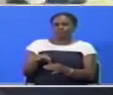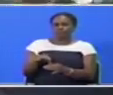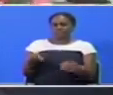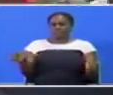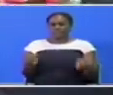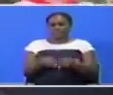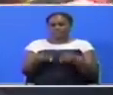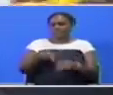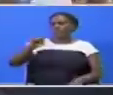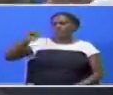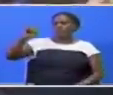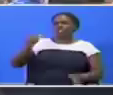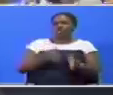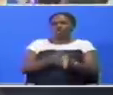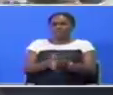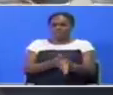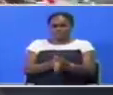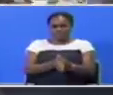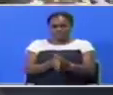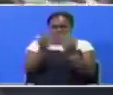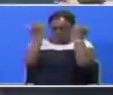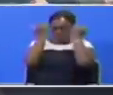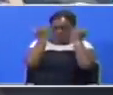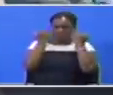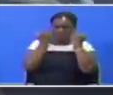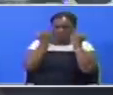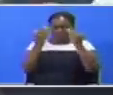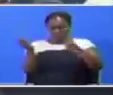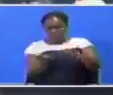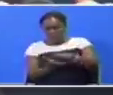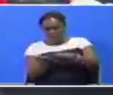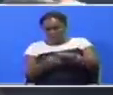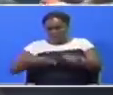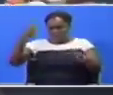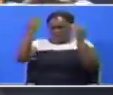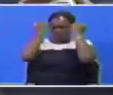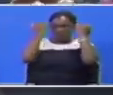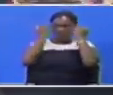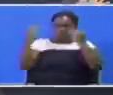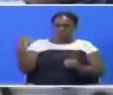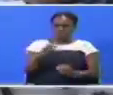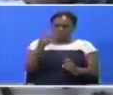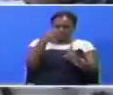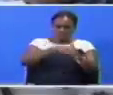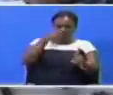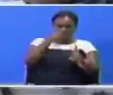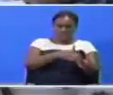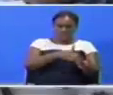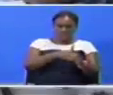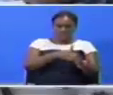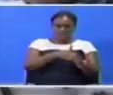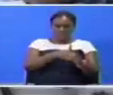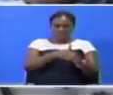And the political interest drawn to the case initially filed at the High Court by civil activists Maina Kiai,